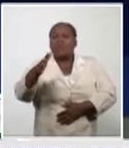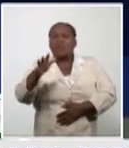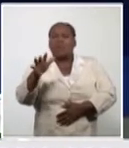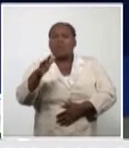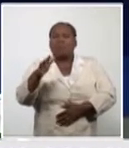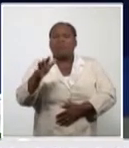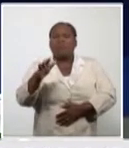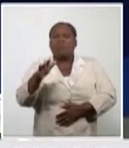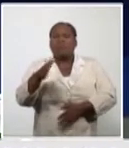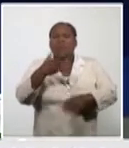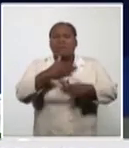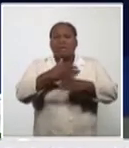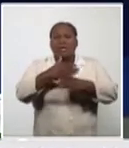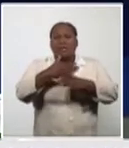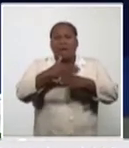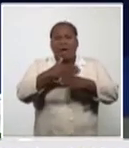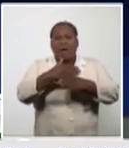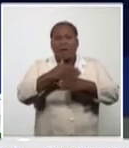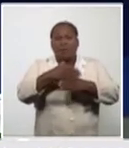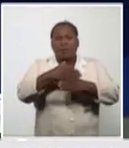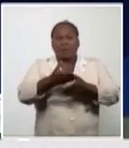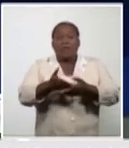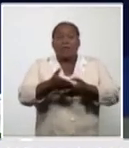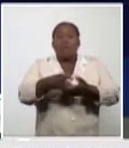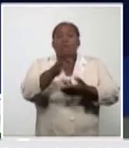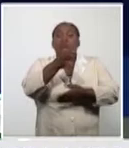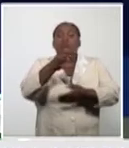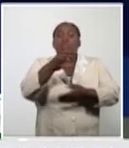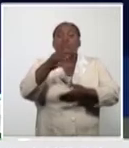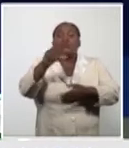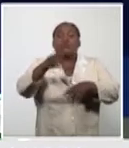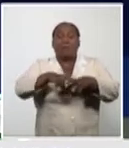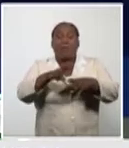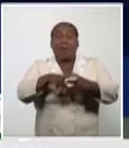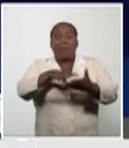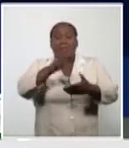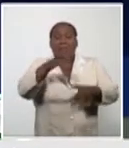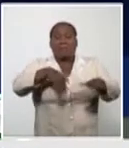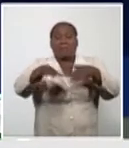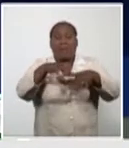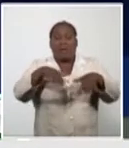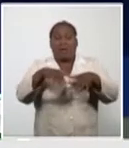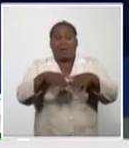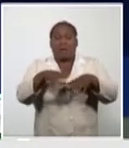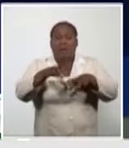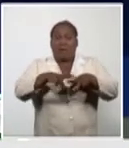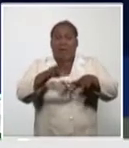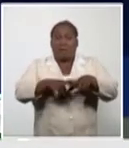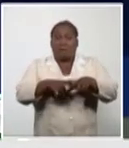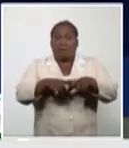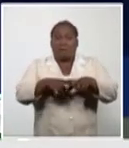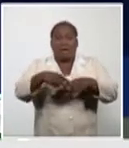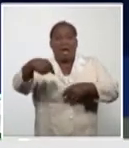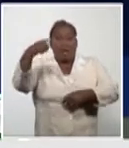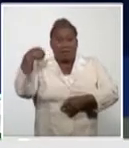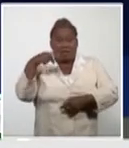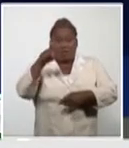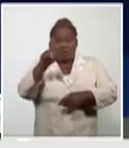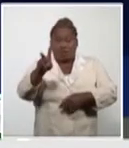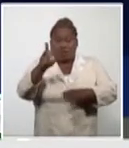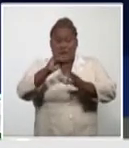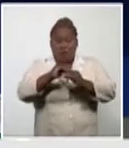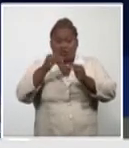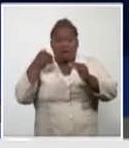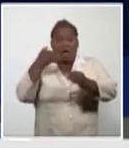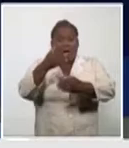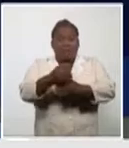Most of them are in eastern Santiago de Cuba, in the Havana municipalities of Centro Havana, Plaza, and Playa. Up